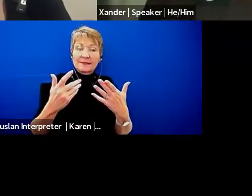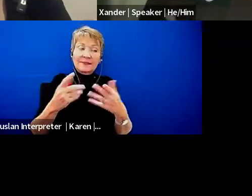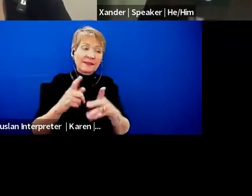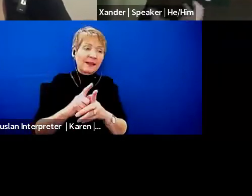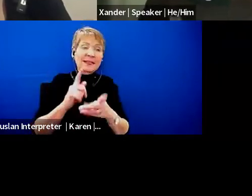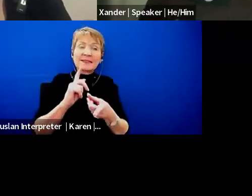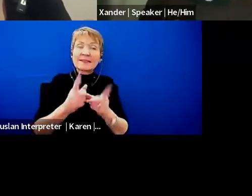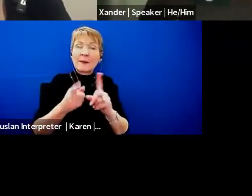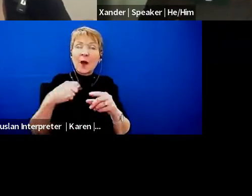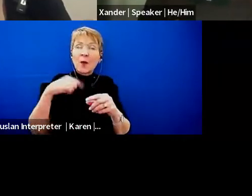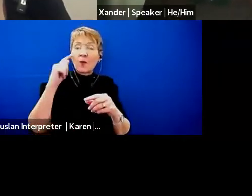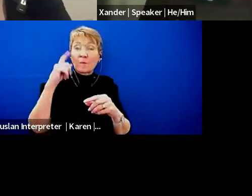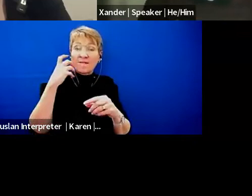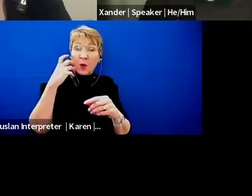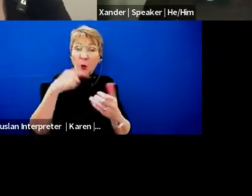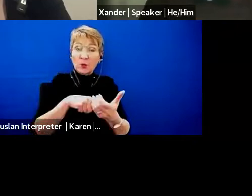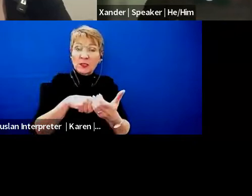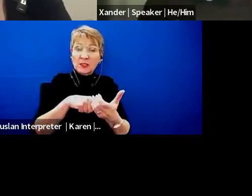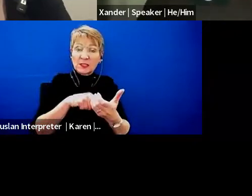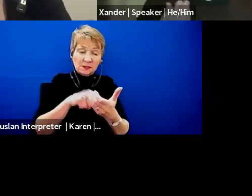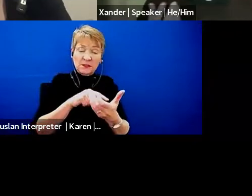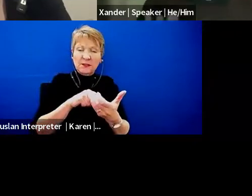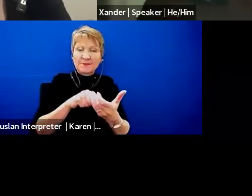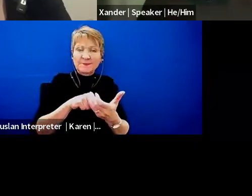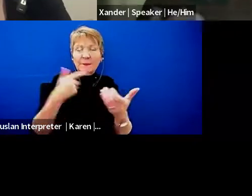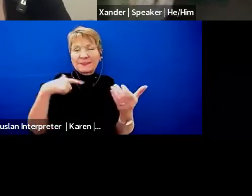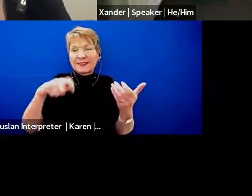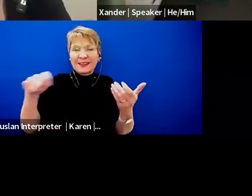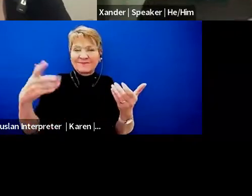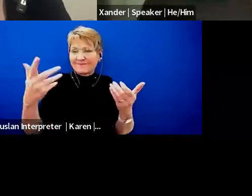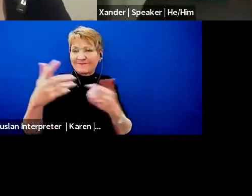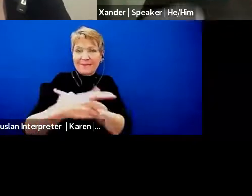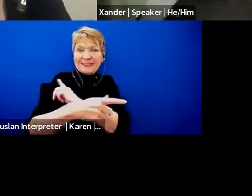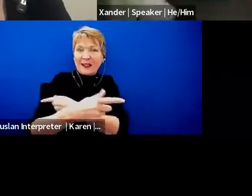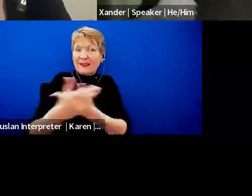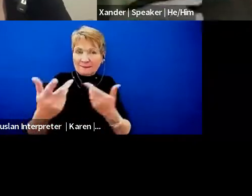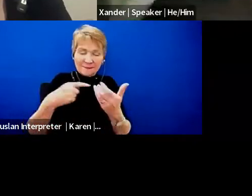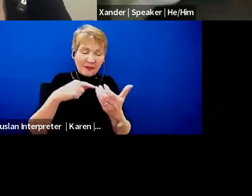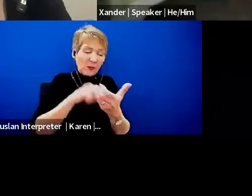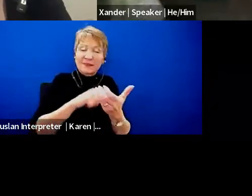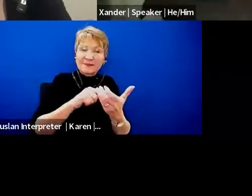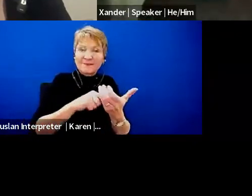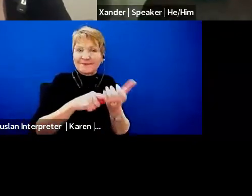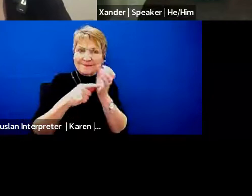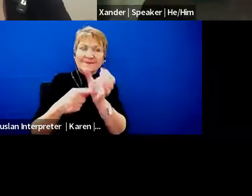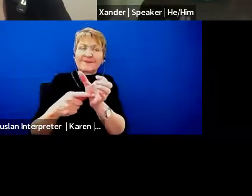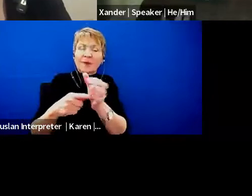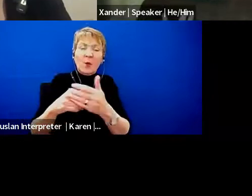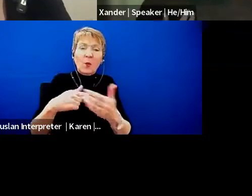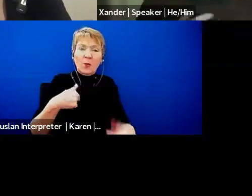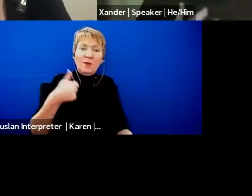my phone because I can't really write, or I'd do like a thumbs up or